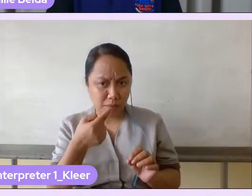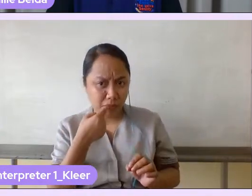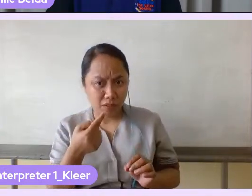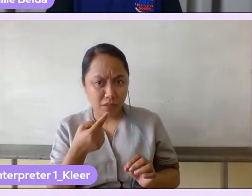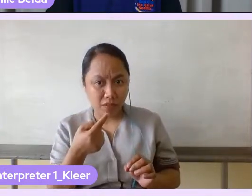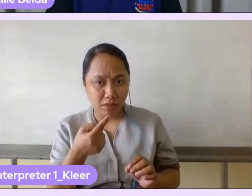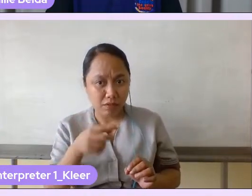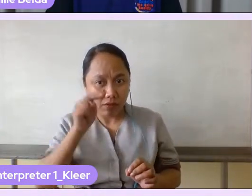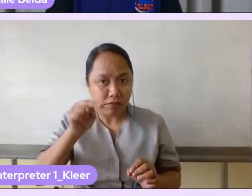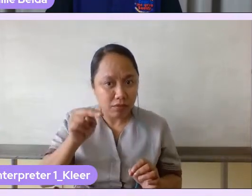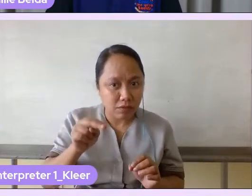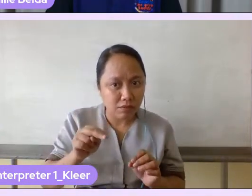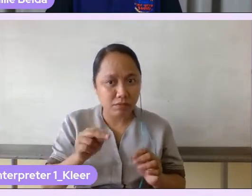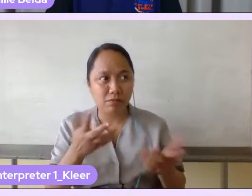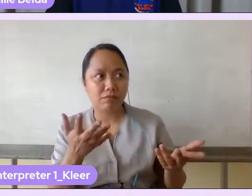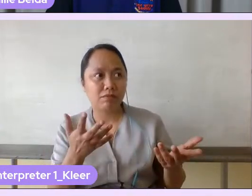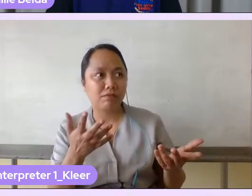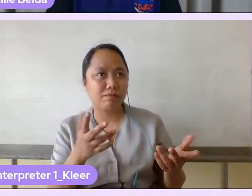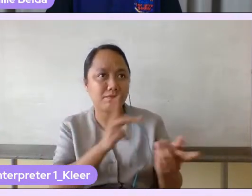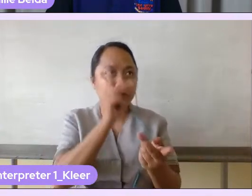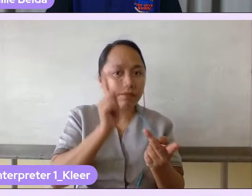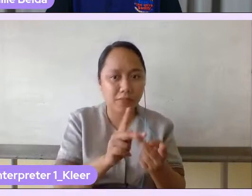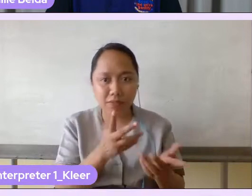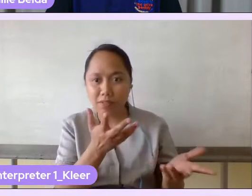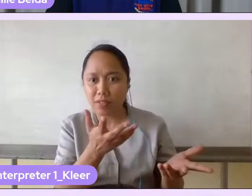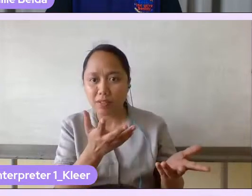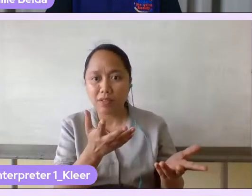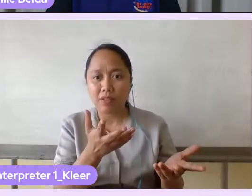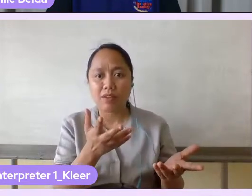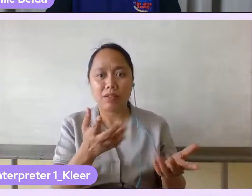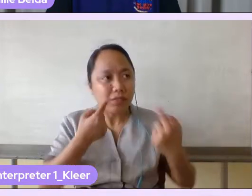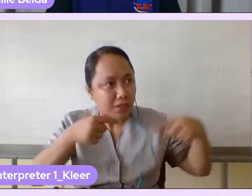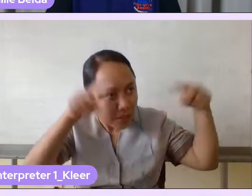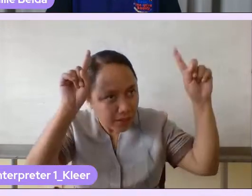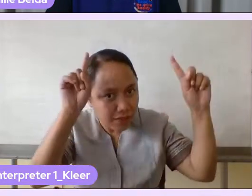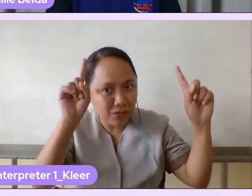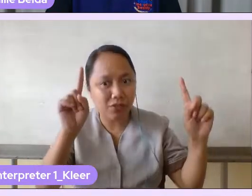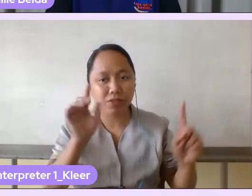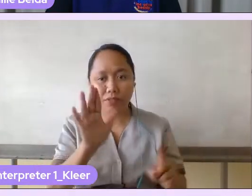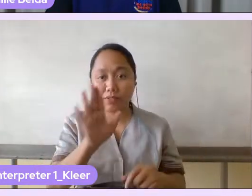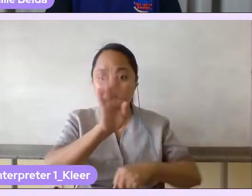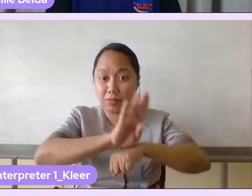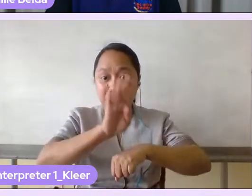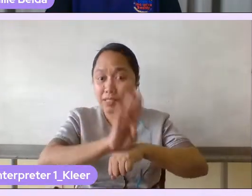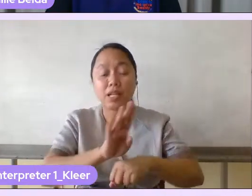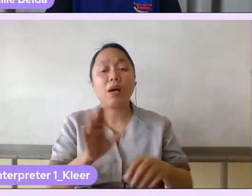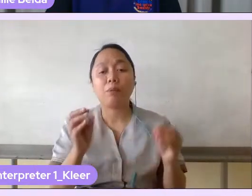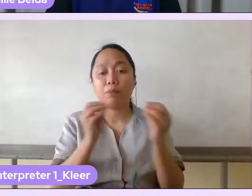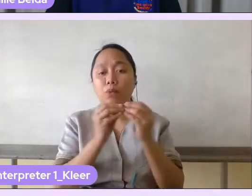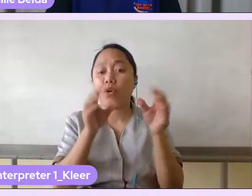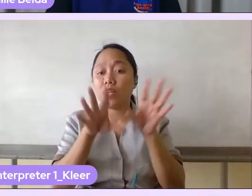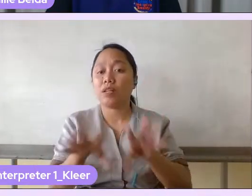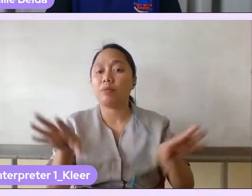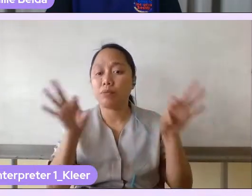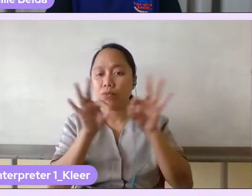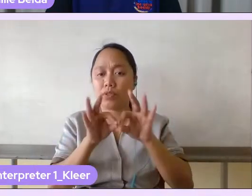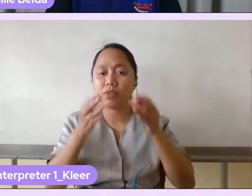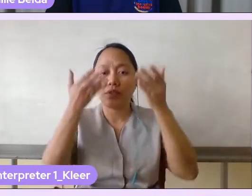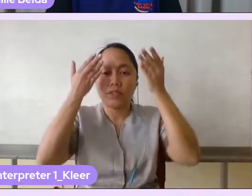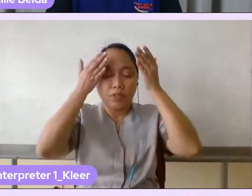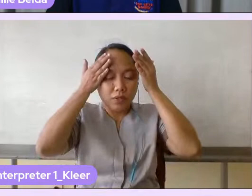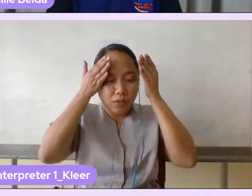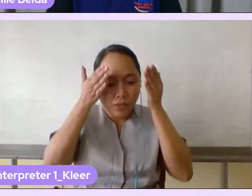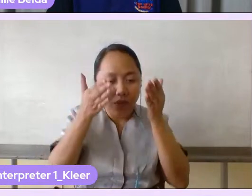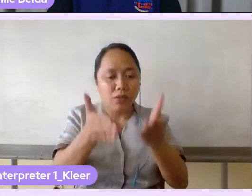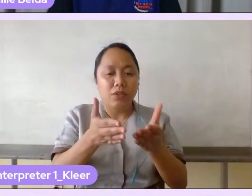kailangan mag-switch ka, lahat tayo dapat programmer, di ba, para maging successful in life. Like, I think it's more important na meron kang domain expertise